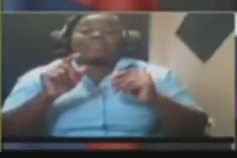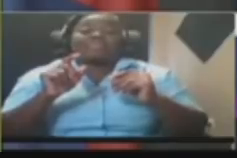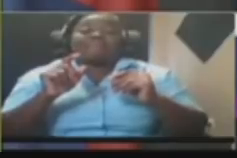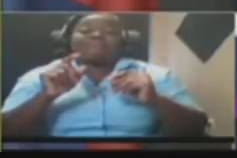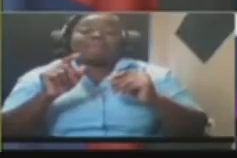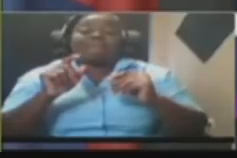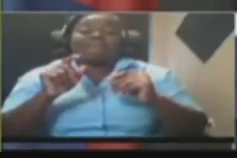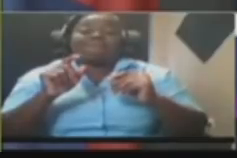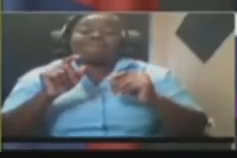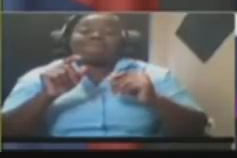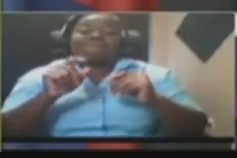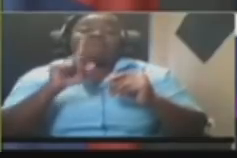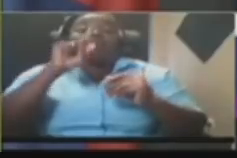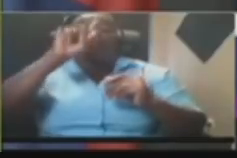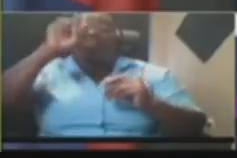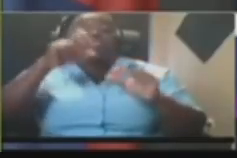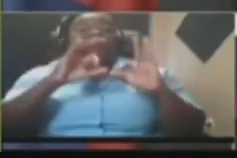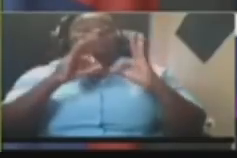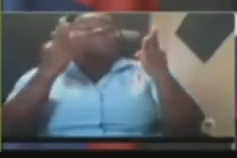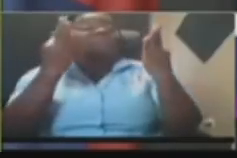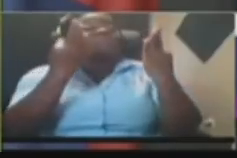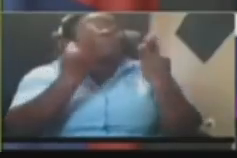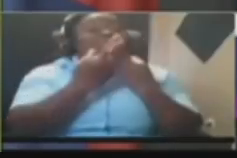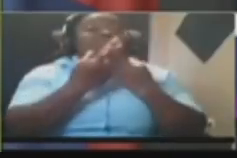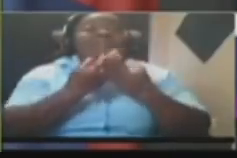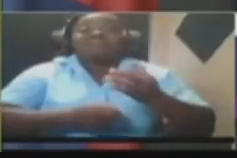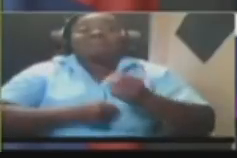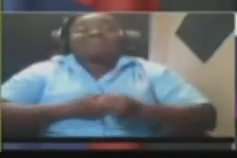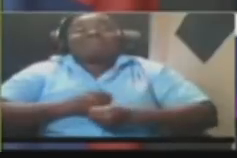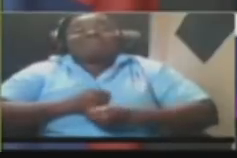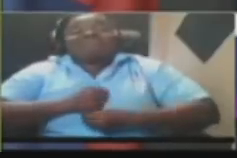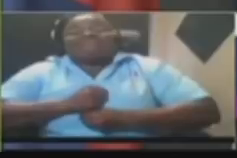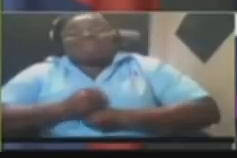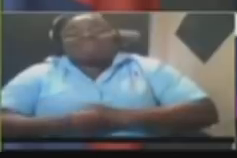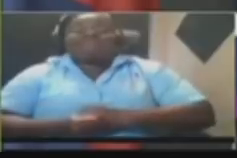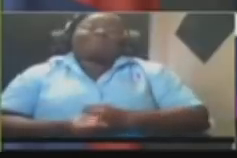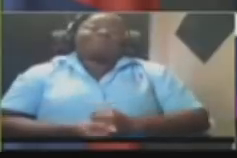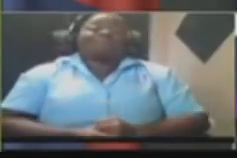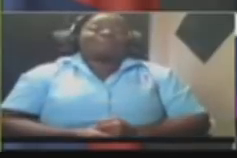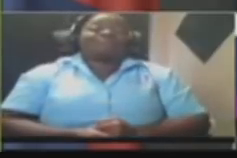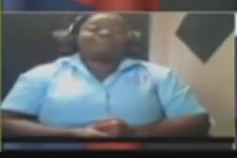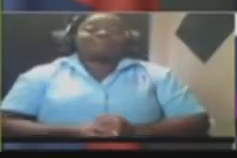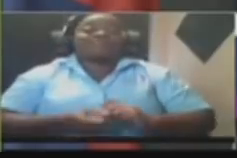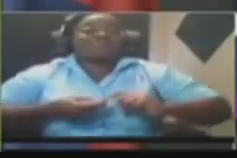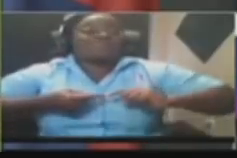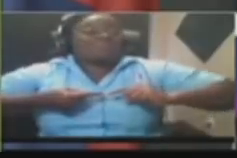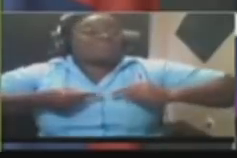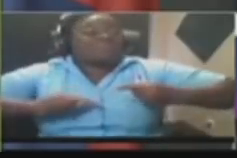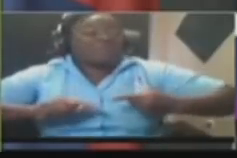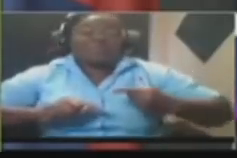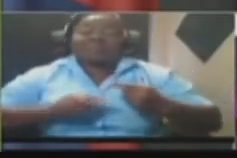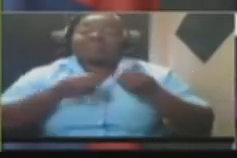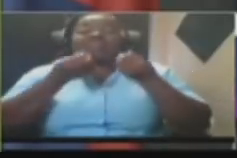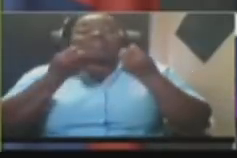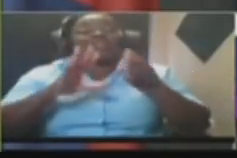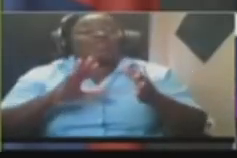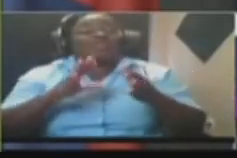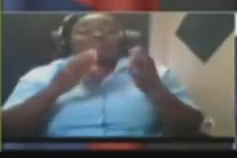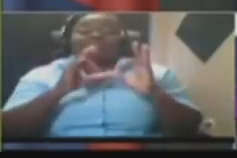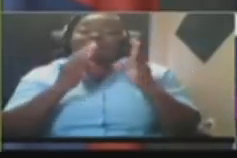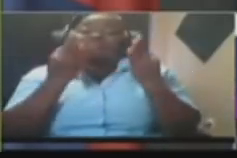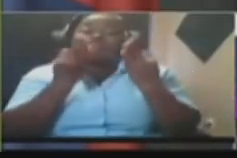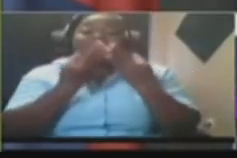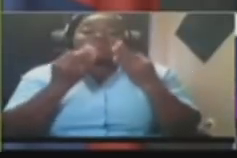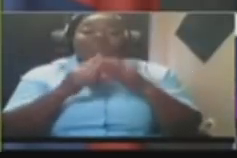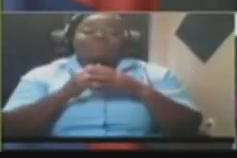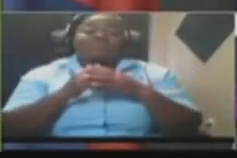1,000 families or more, many, many more than 1,000 families, feeling the pain of that loss. And